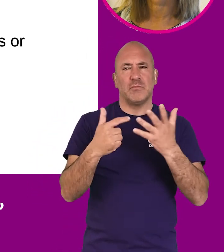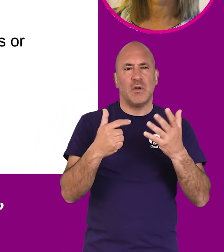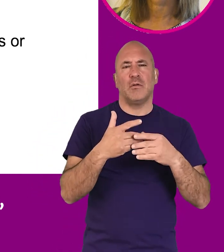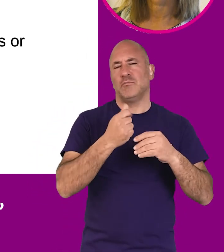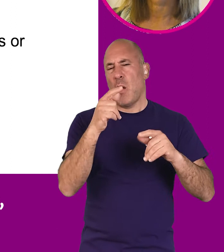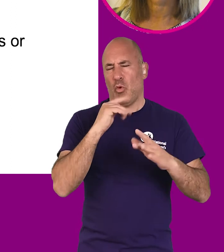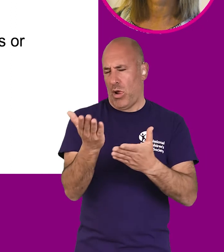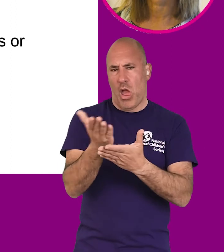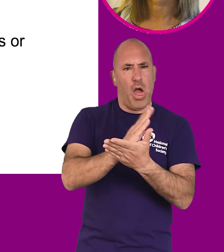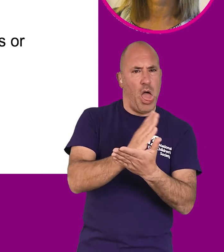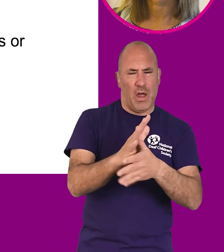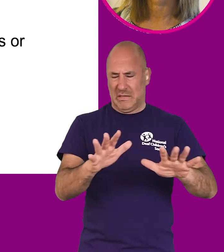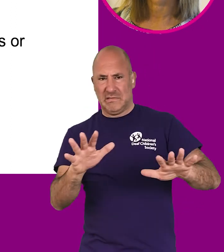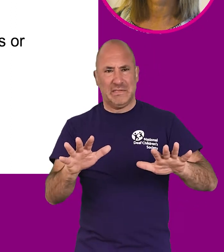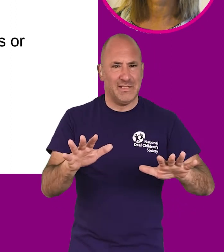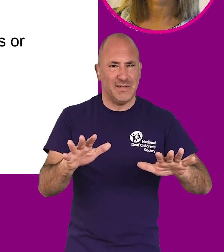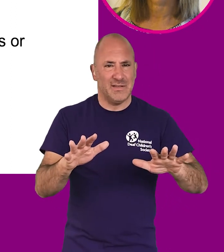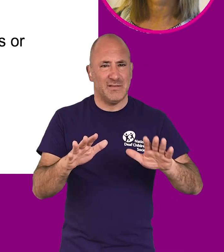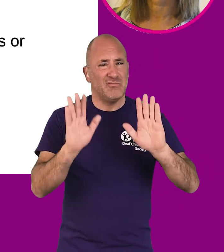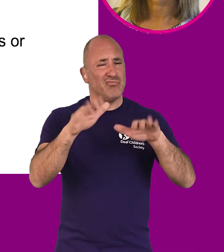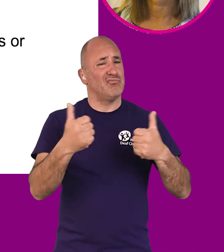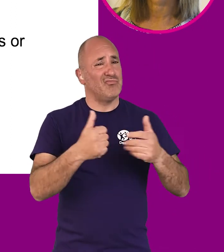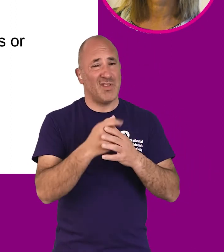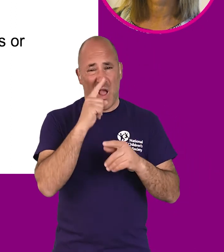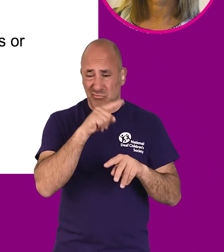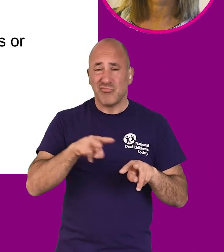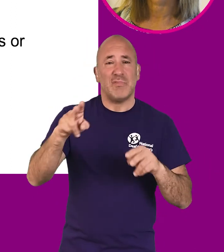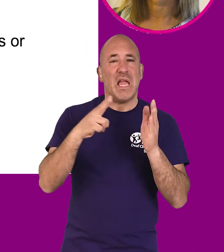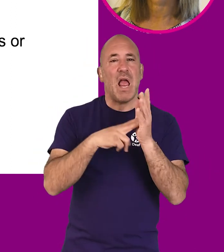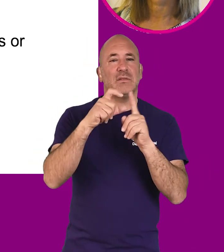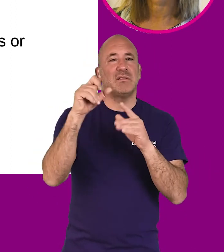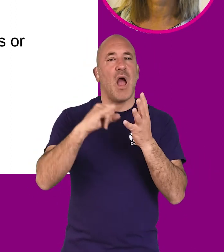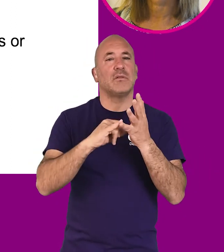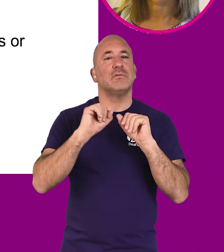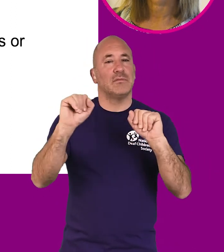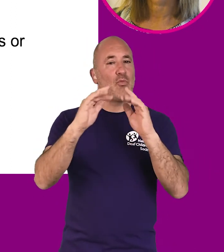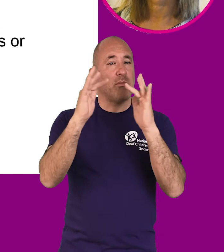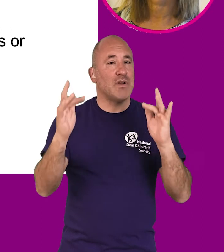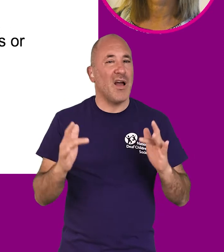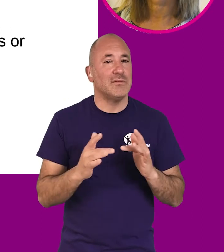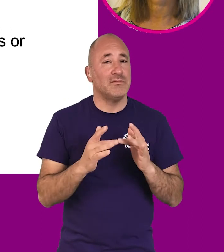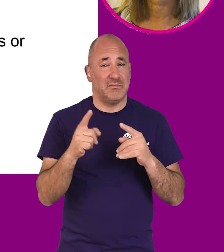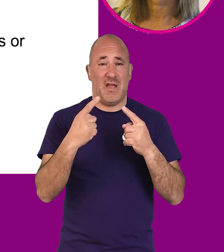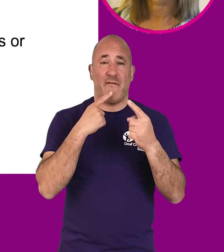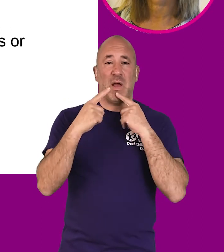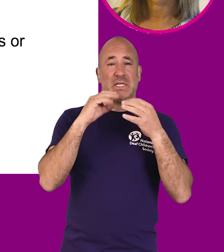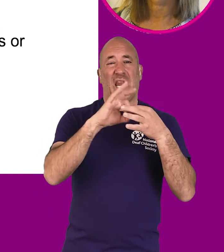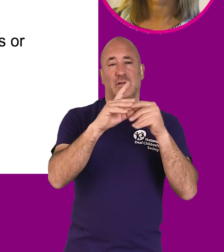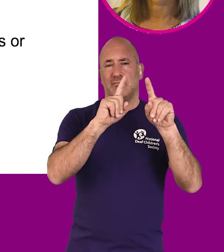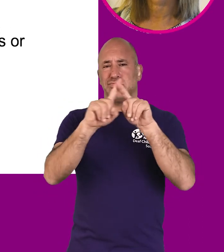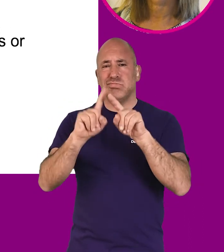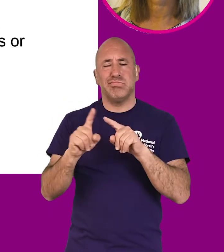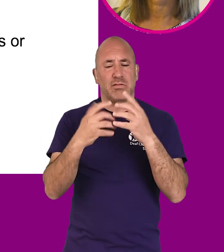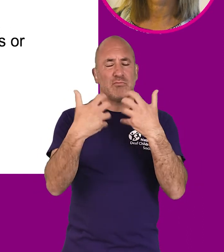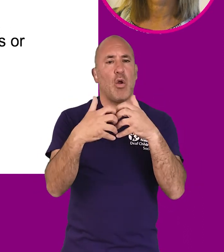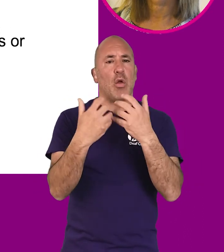unsure about it. You can always go to the National Deaf Children's Society's website, where we have information